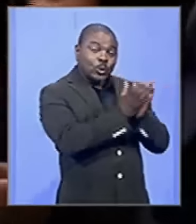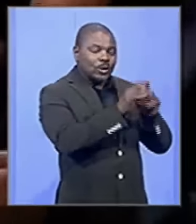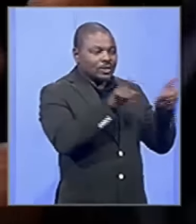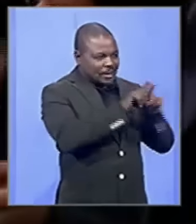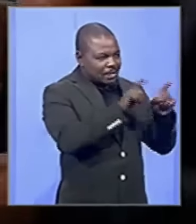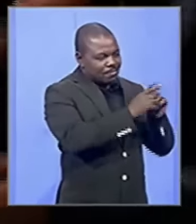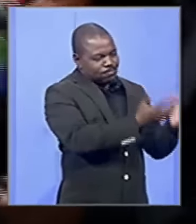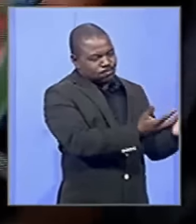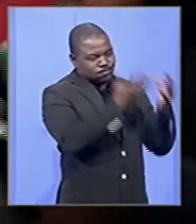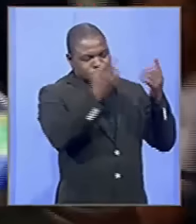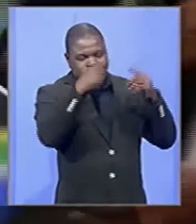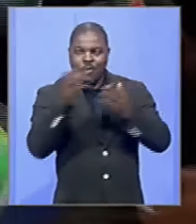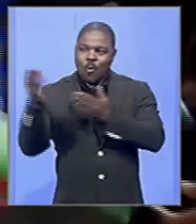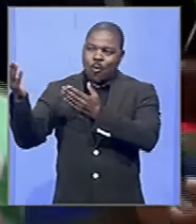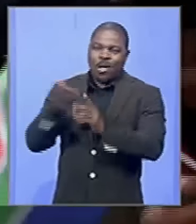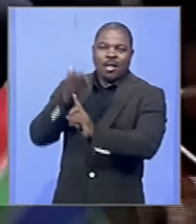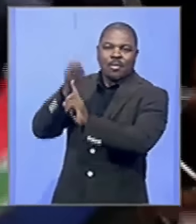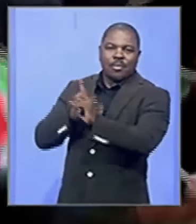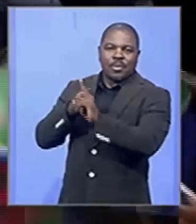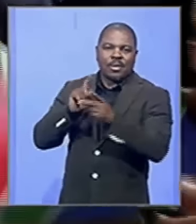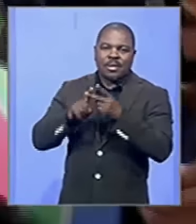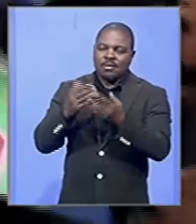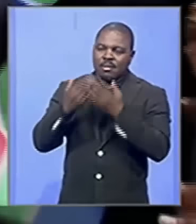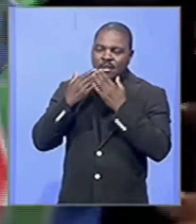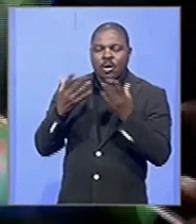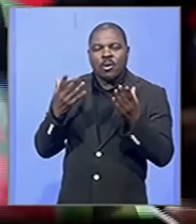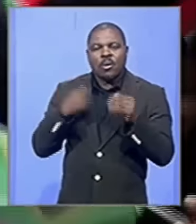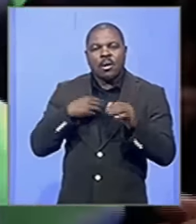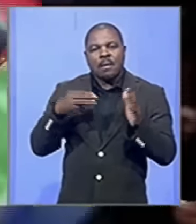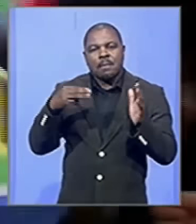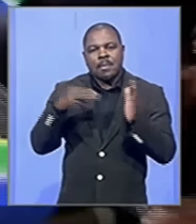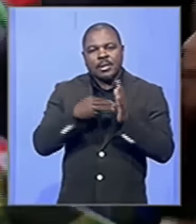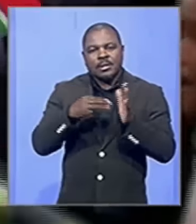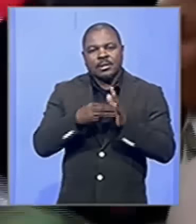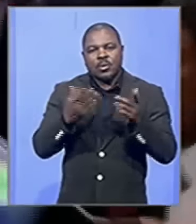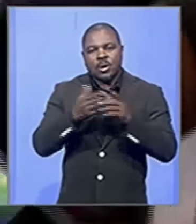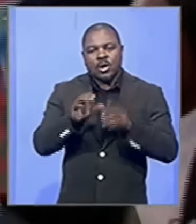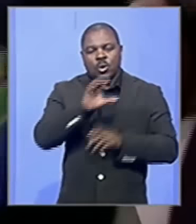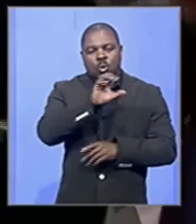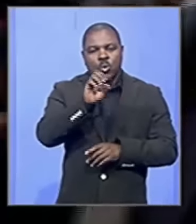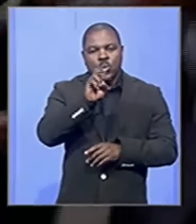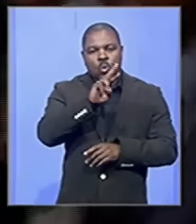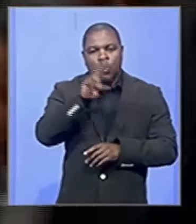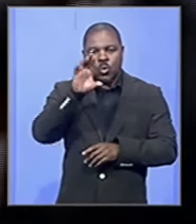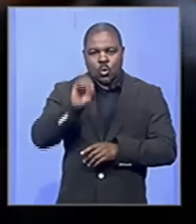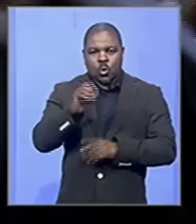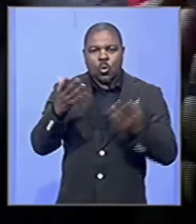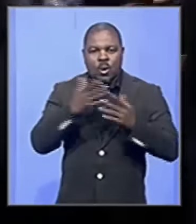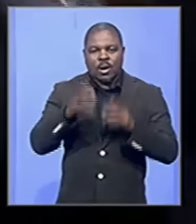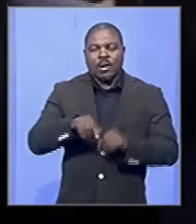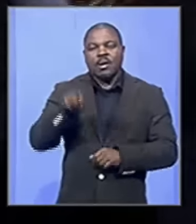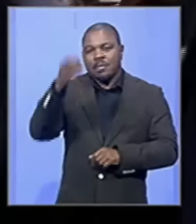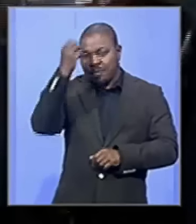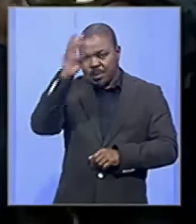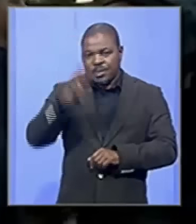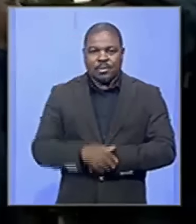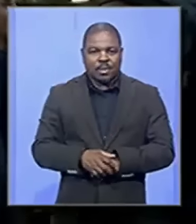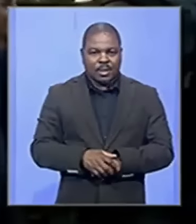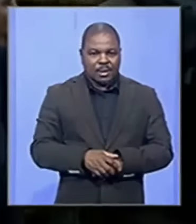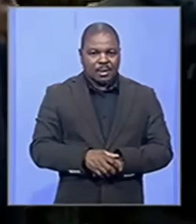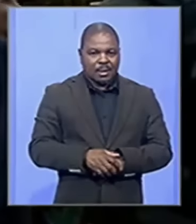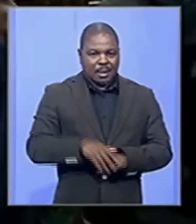tla go mo amogela ba dira mophato wa maramatlo kwa Kiro Hazel Dean kwa Pretoria. I used to abuse my privilege of being able